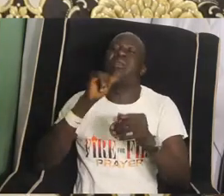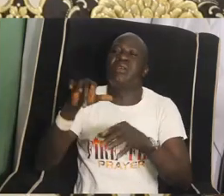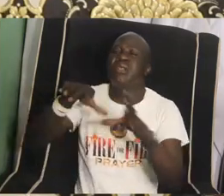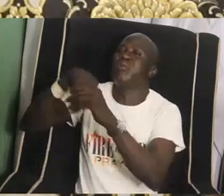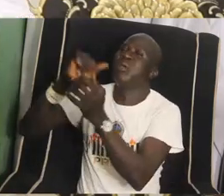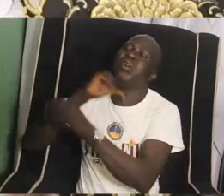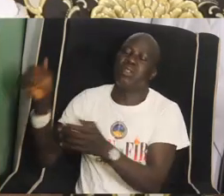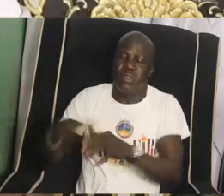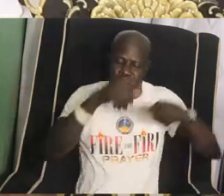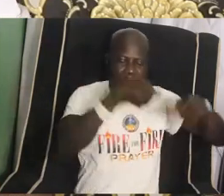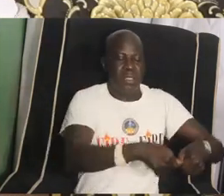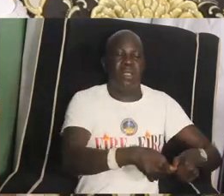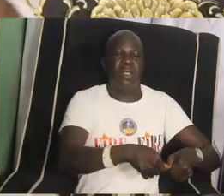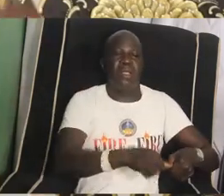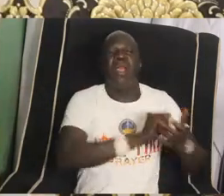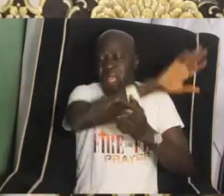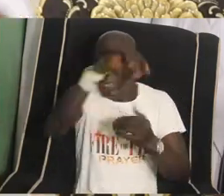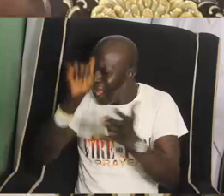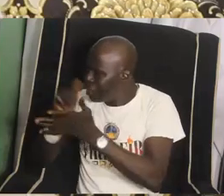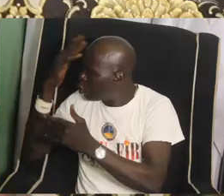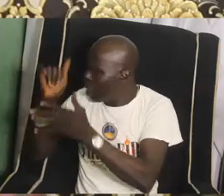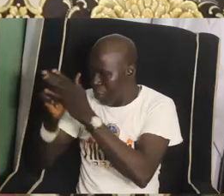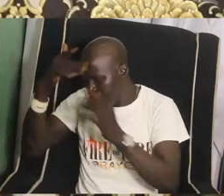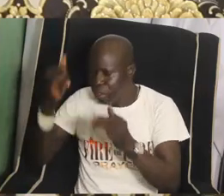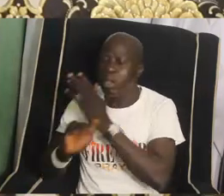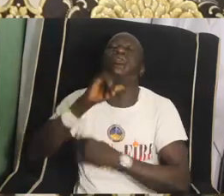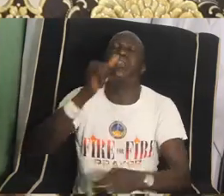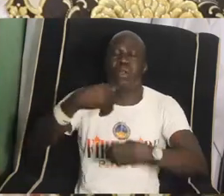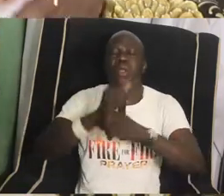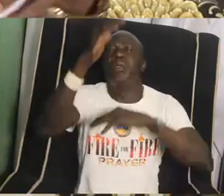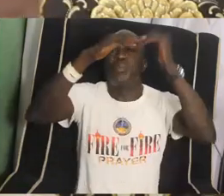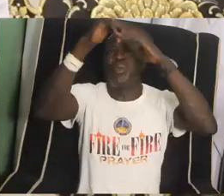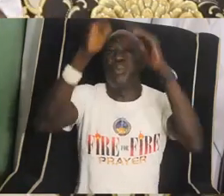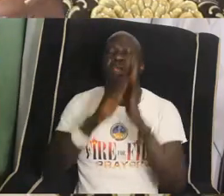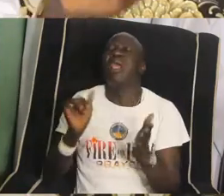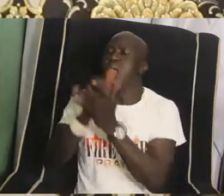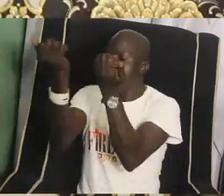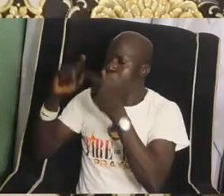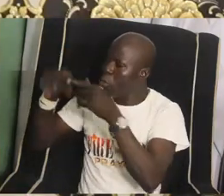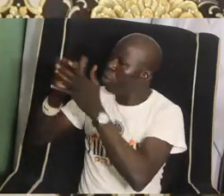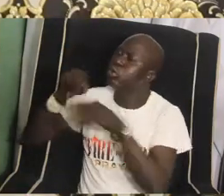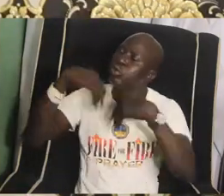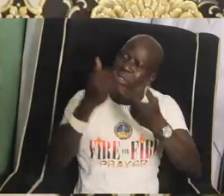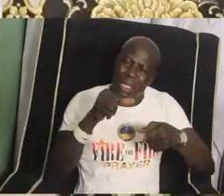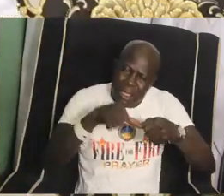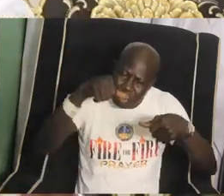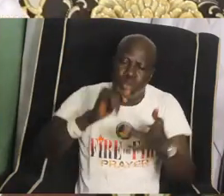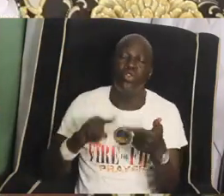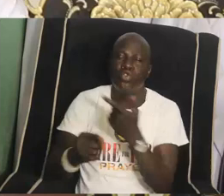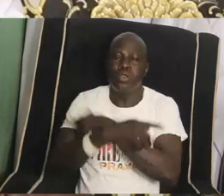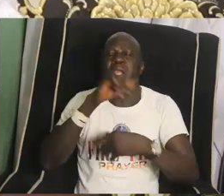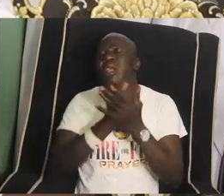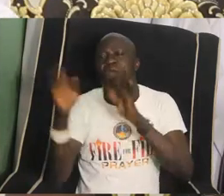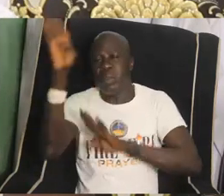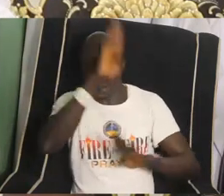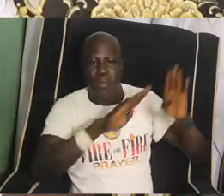ṣe ni pé wọn ò dúró. That's why they will not start. Bẹ́ẹ̀ ni torí Ọlọ́run ò kọ́. Because God has not built. A fẹ́ sustain ẹ lónìí. We want to sustain it. Bẹ́ẹ̀ ni ogun tó